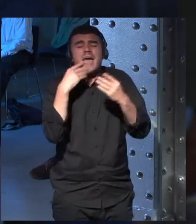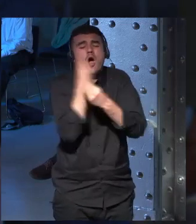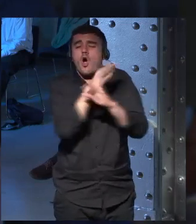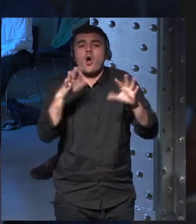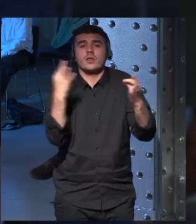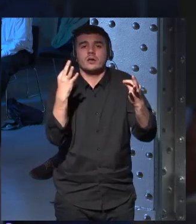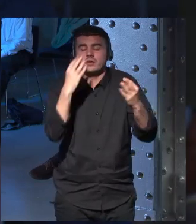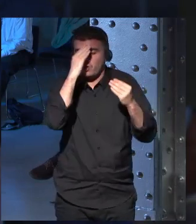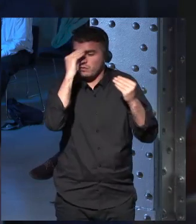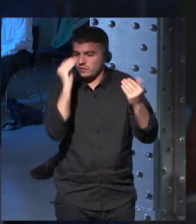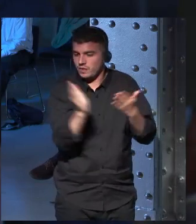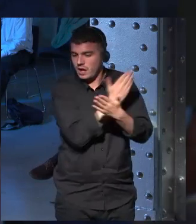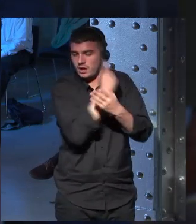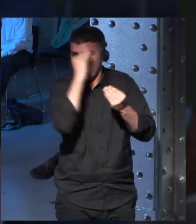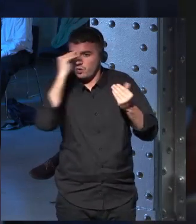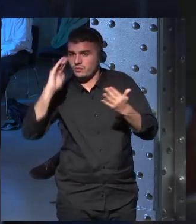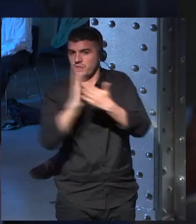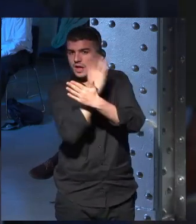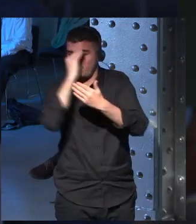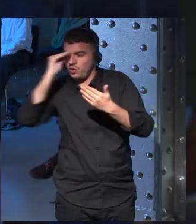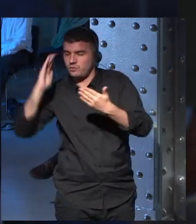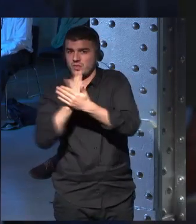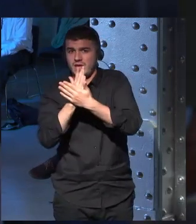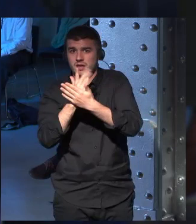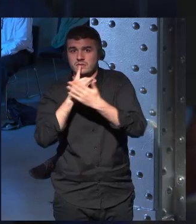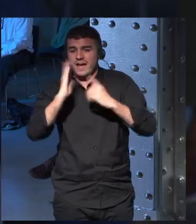the whole matter and get on with our lives.